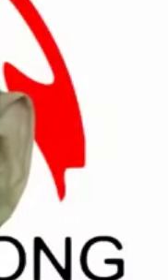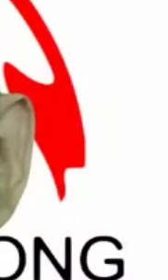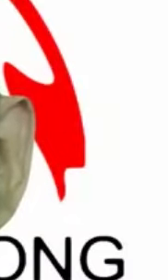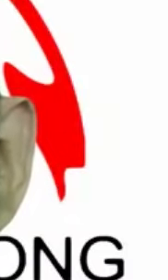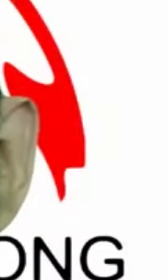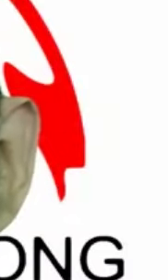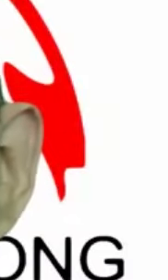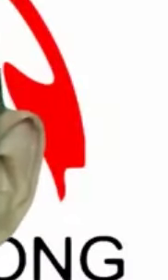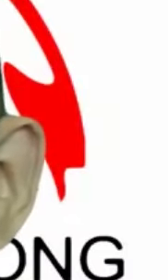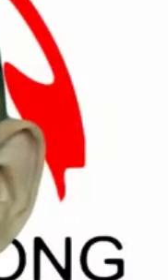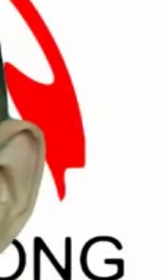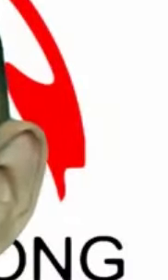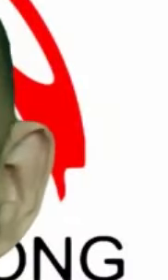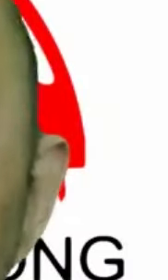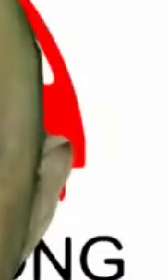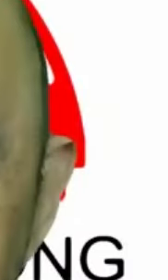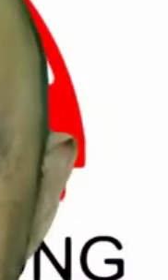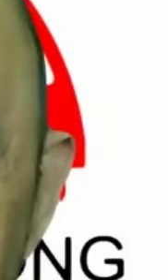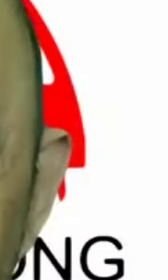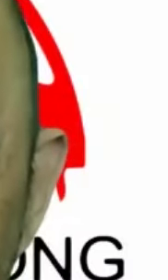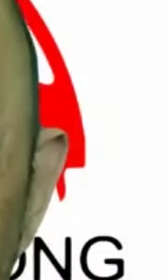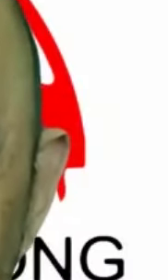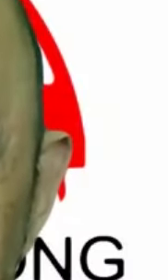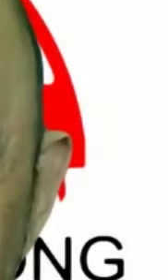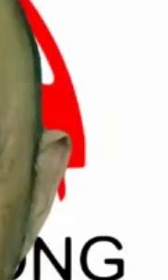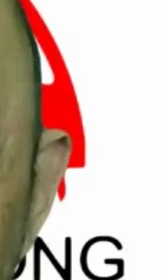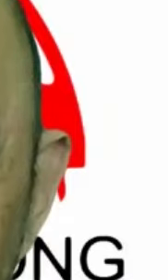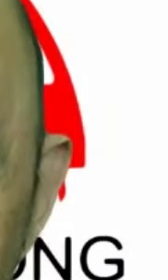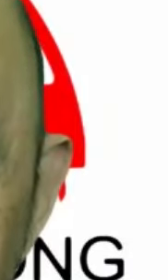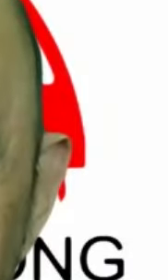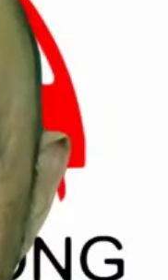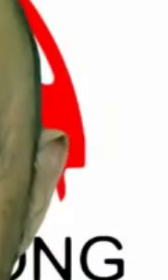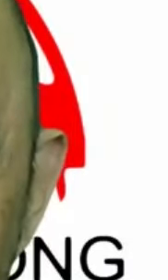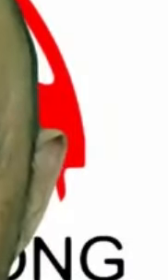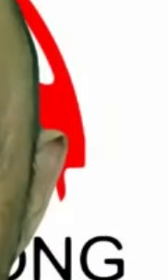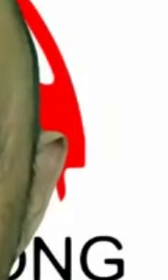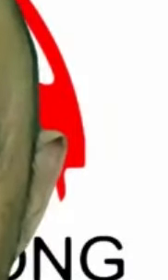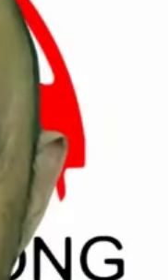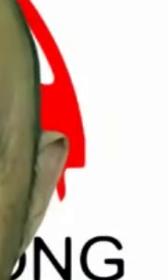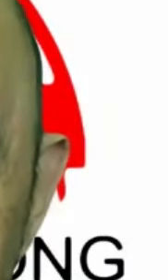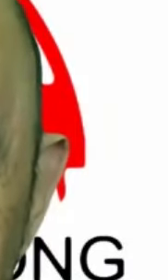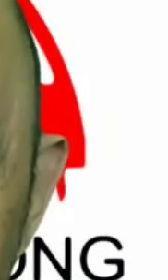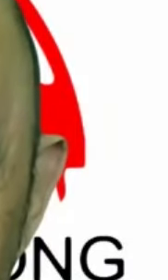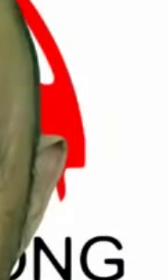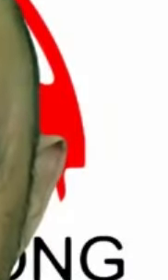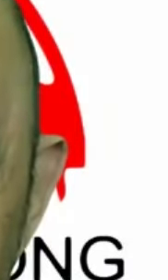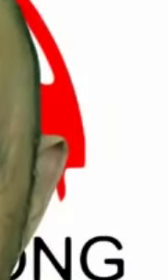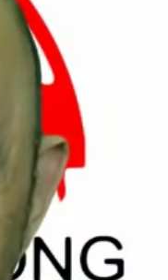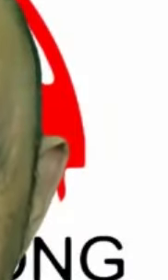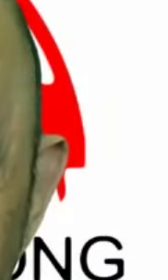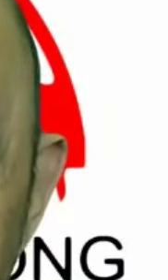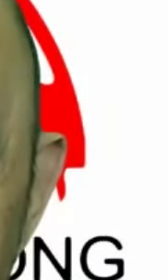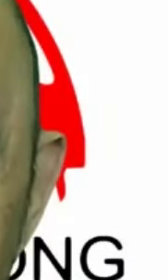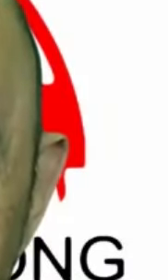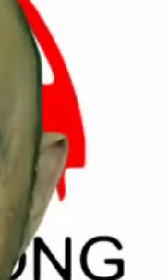facing tremendous gaps into participation in the world. We are not having those